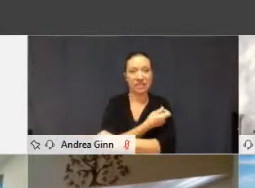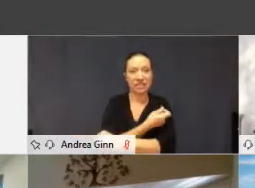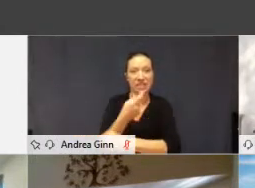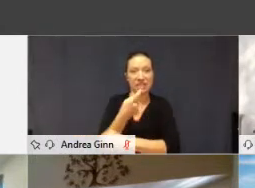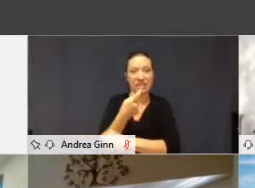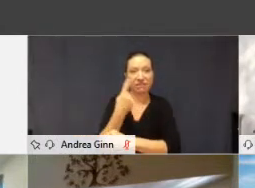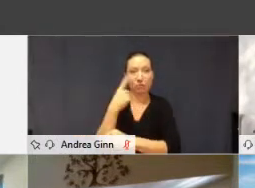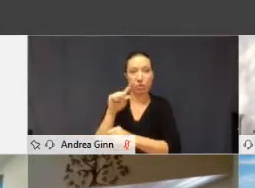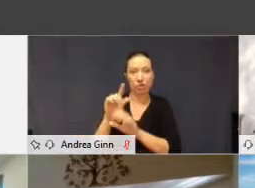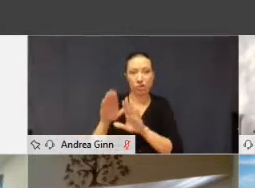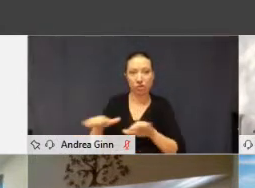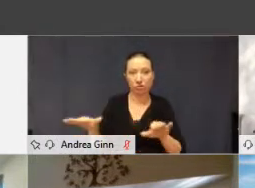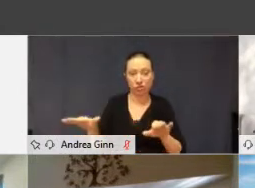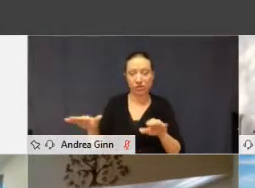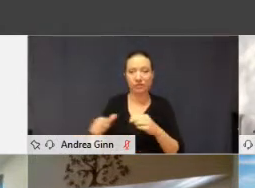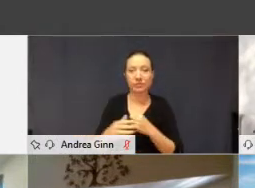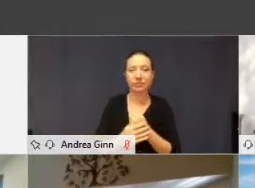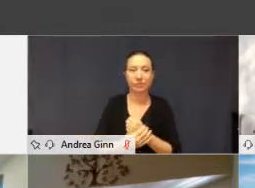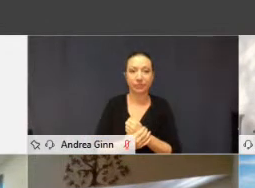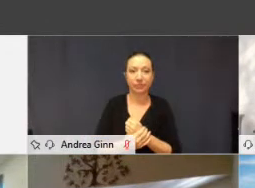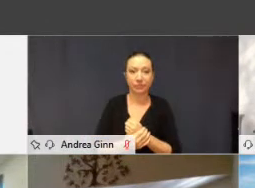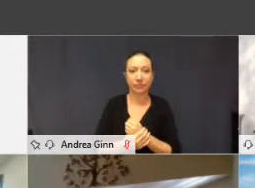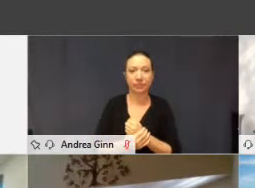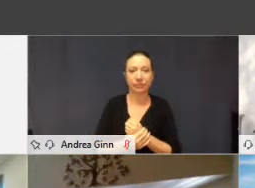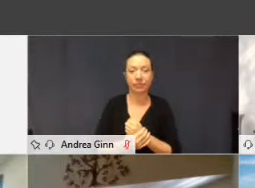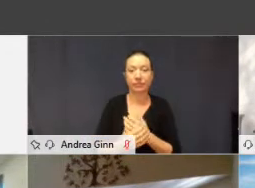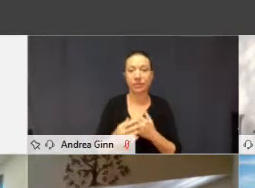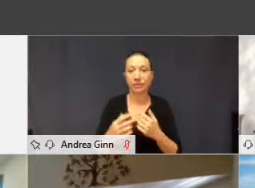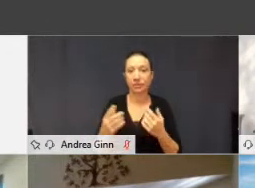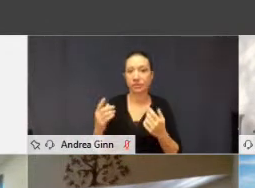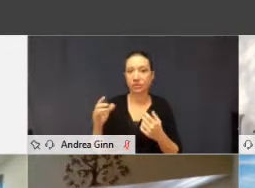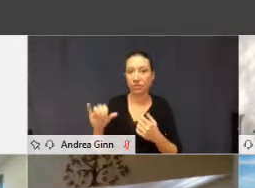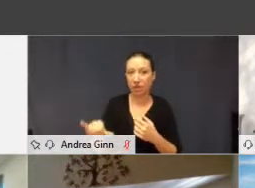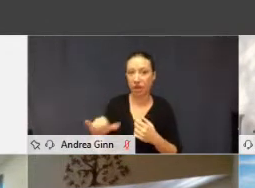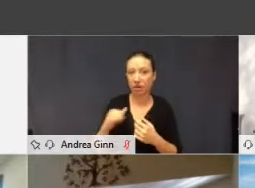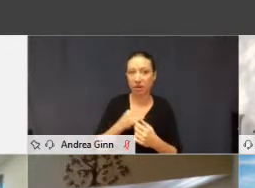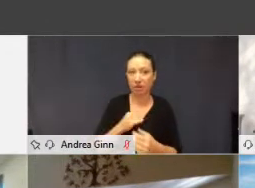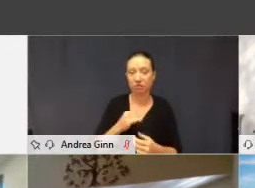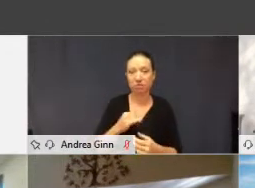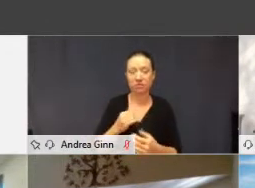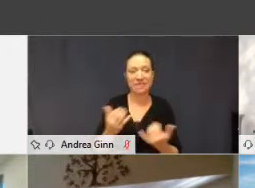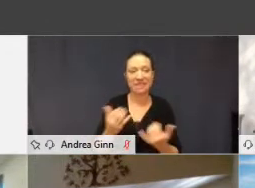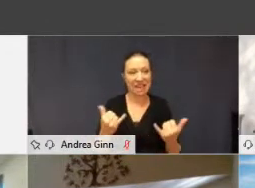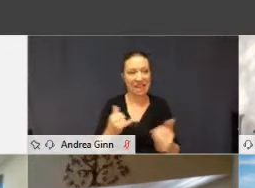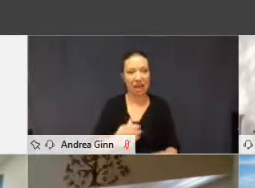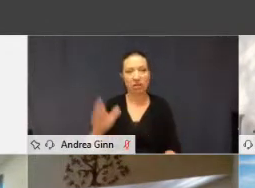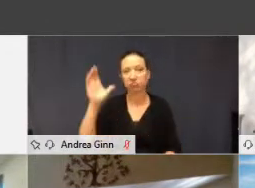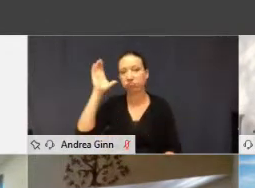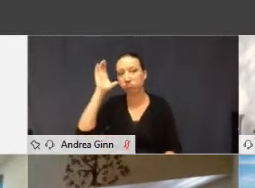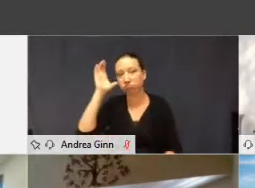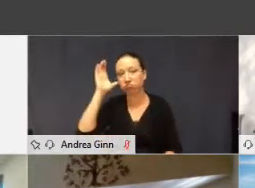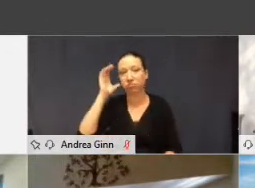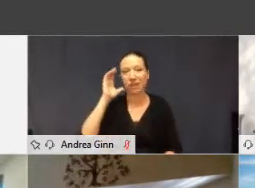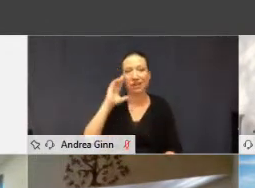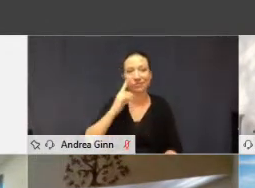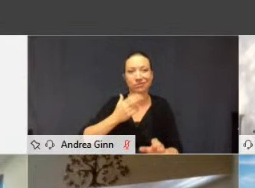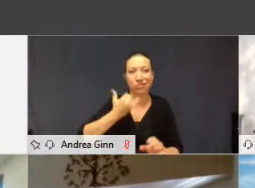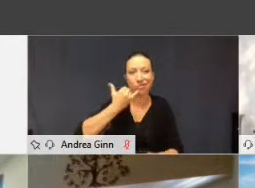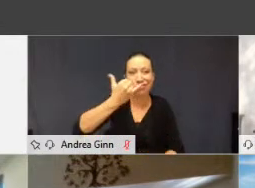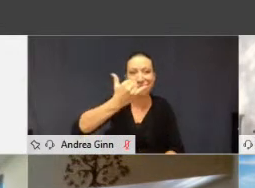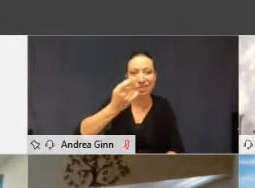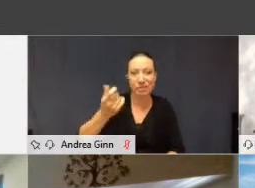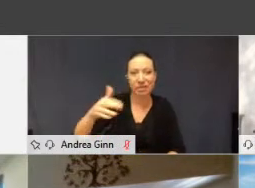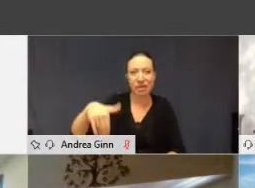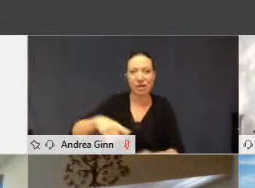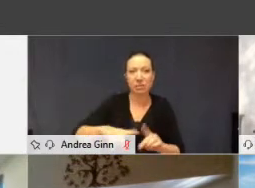to children. And so I listened today, I came in a bit late, but we were talking about immunization of